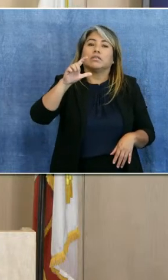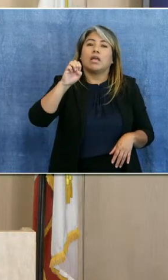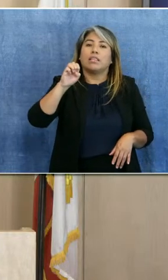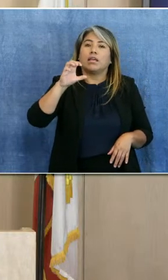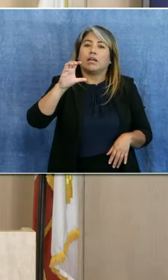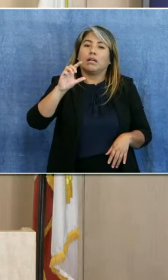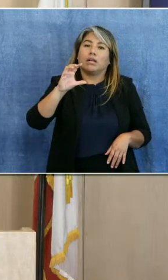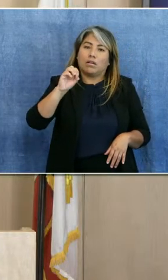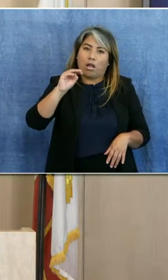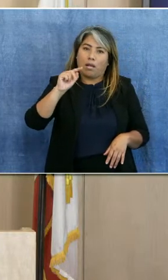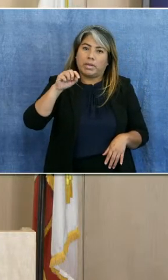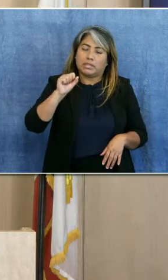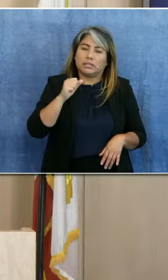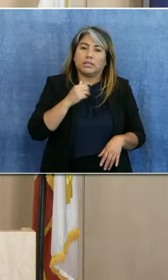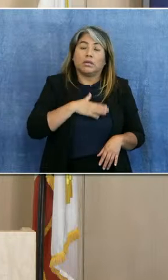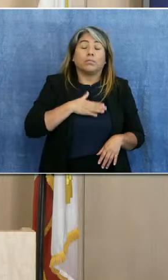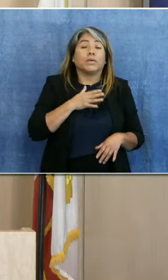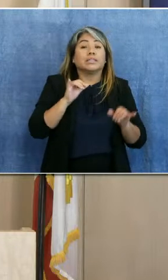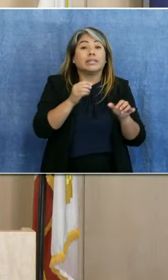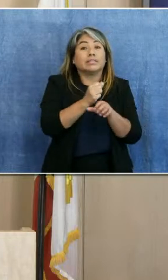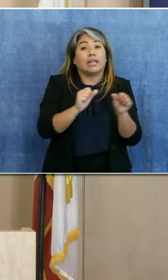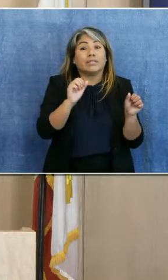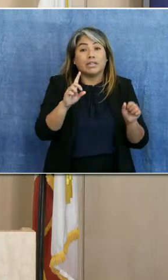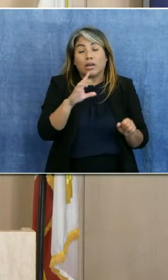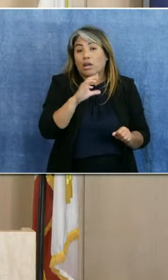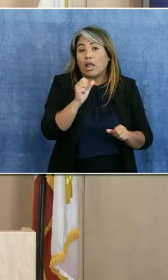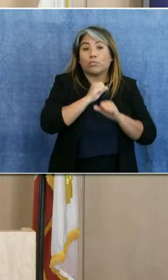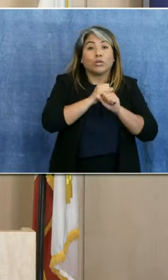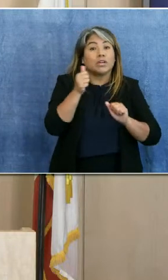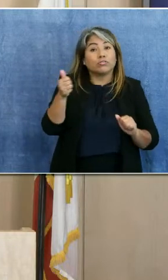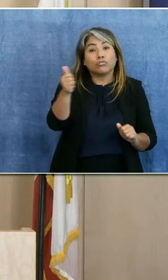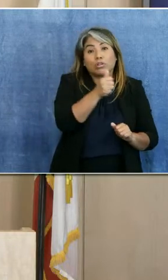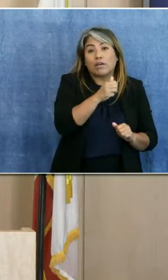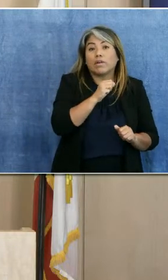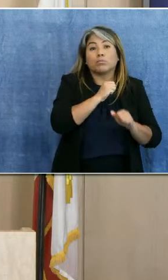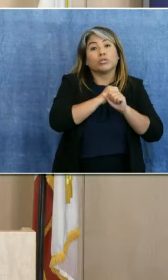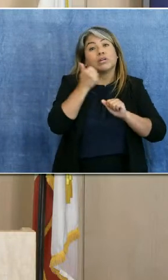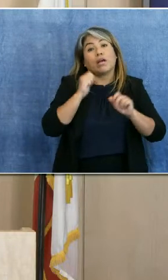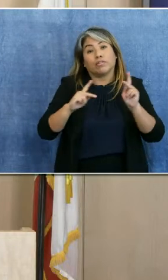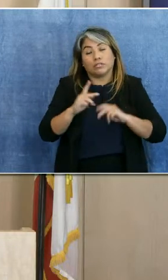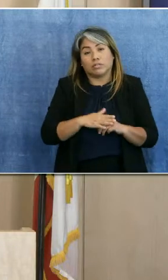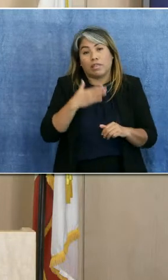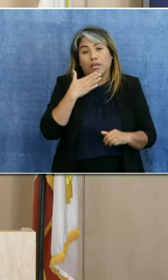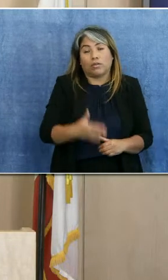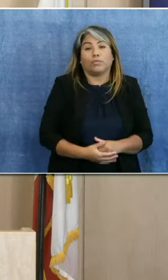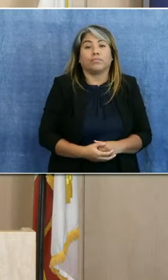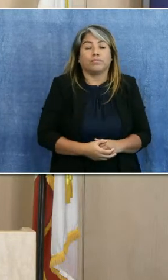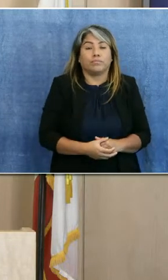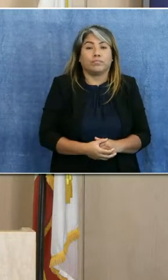sandiegocounty.gov/telecomments. Please stay safe, San Diego, and protect yourself and protect others. Thank you.